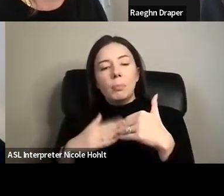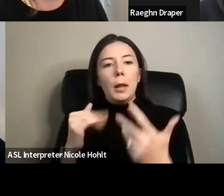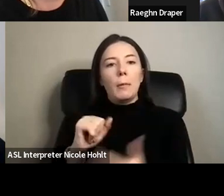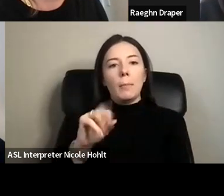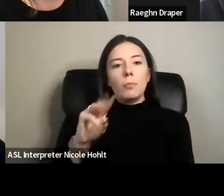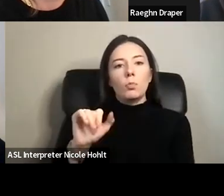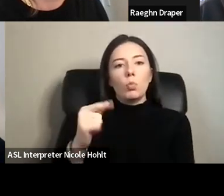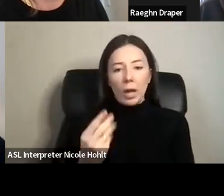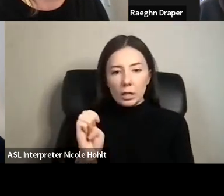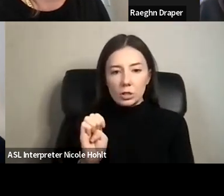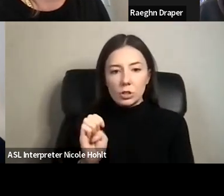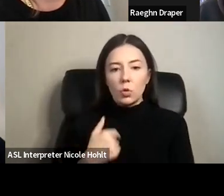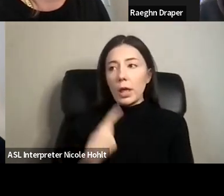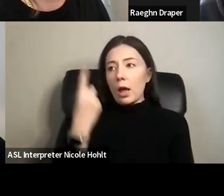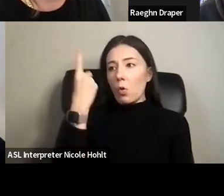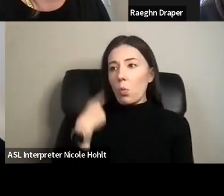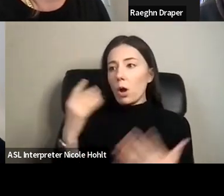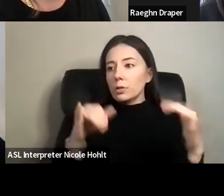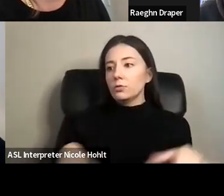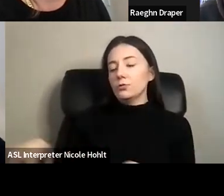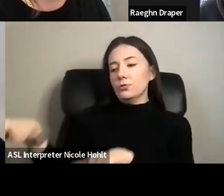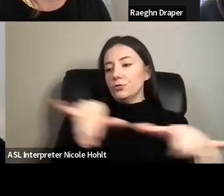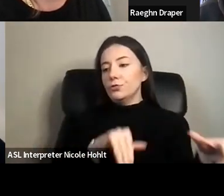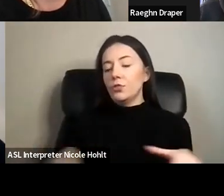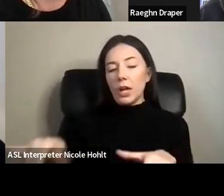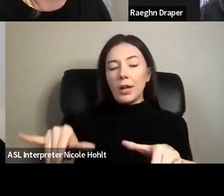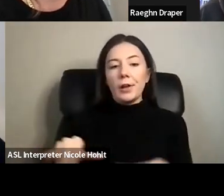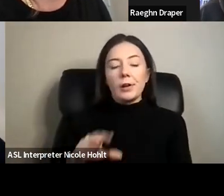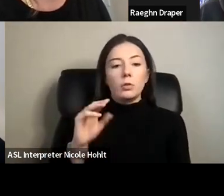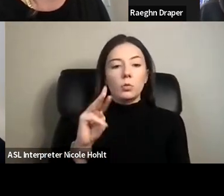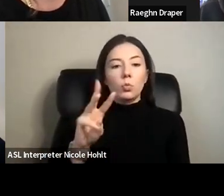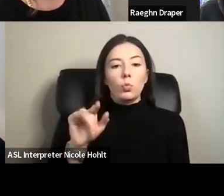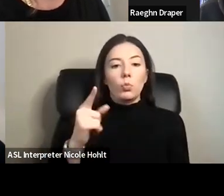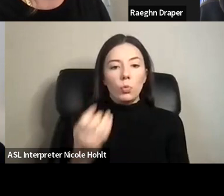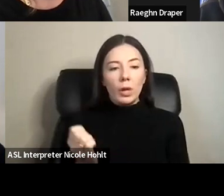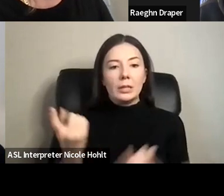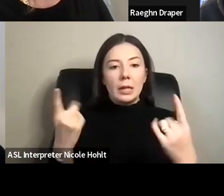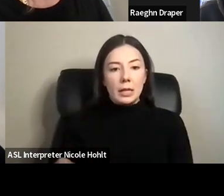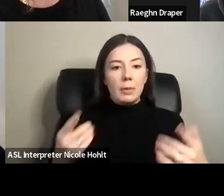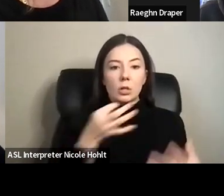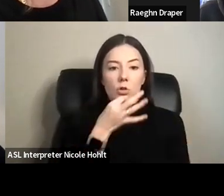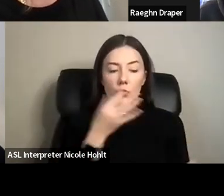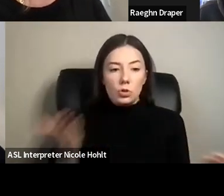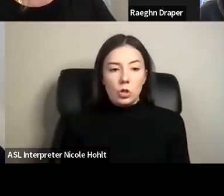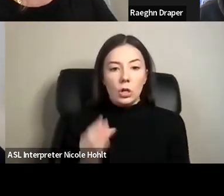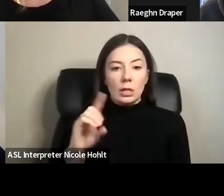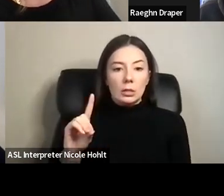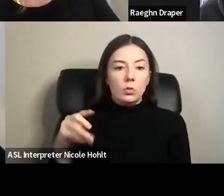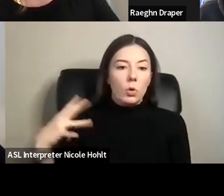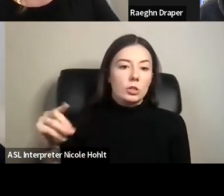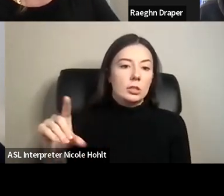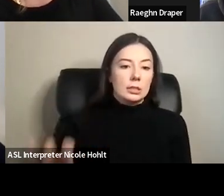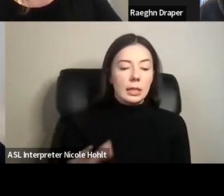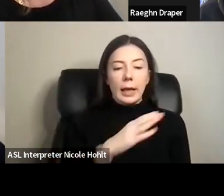fair wage recently here coming forth in DC and in Michigan. And